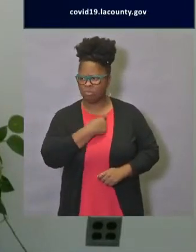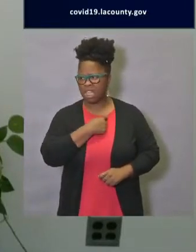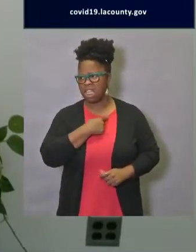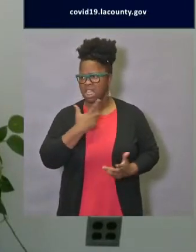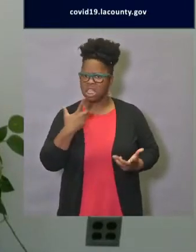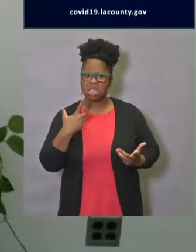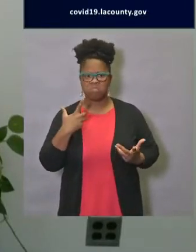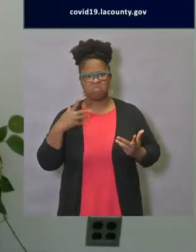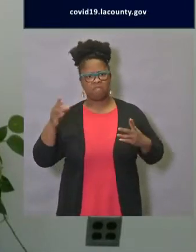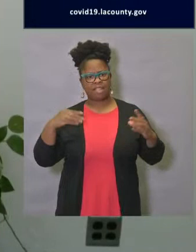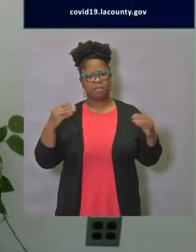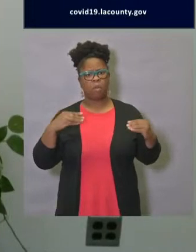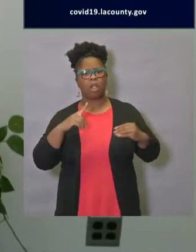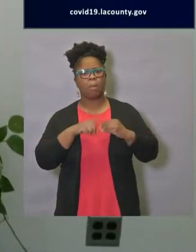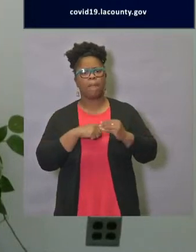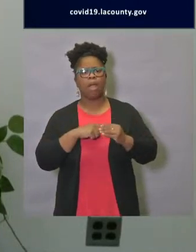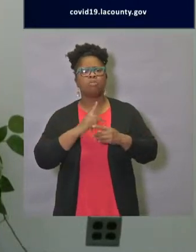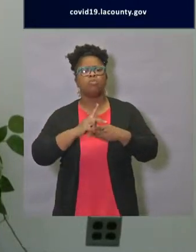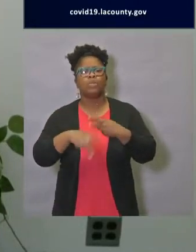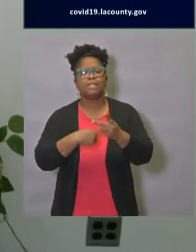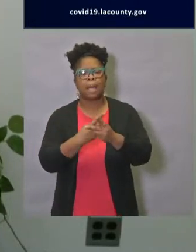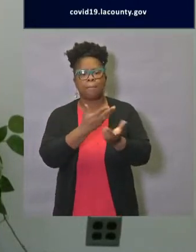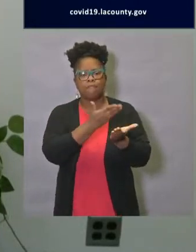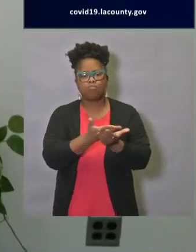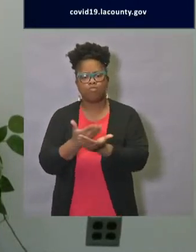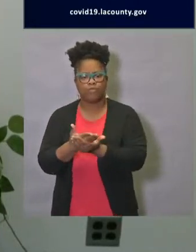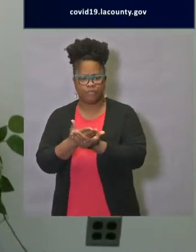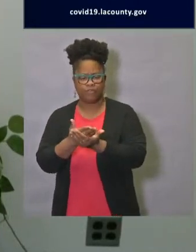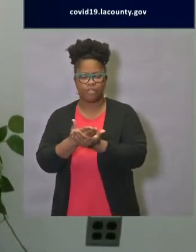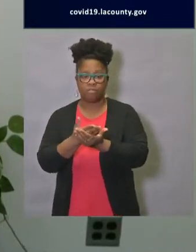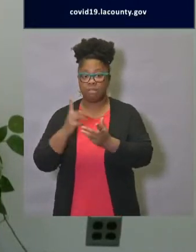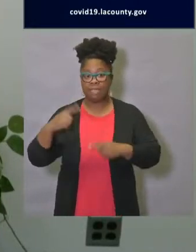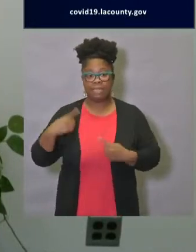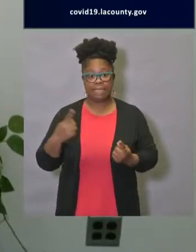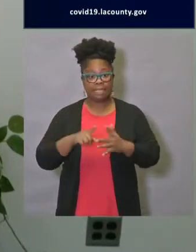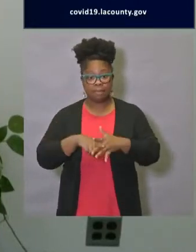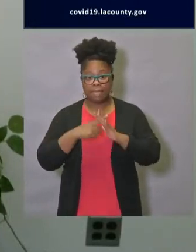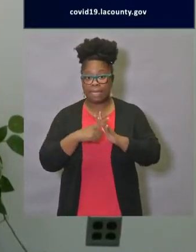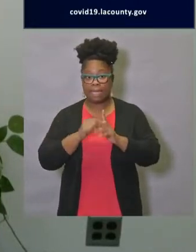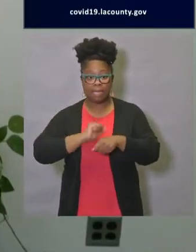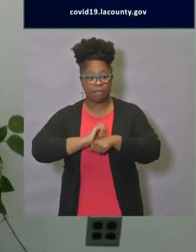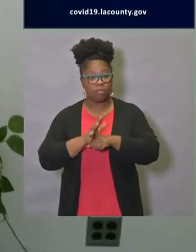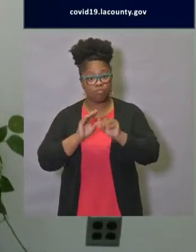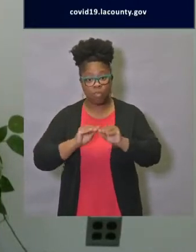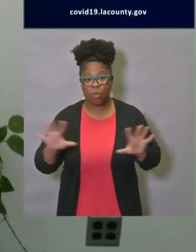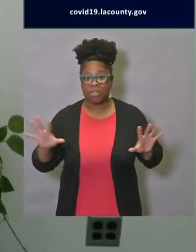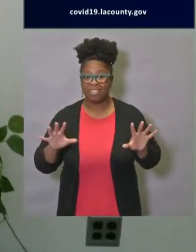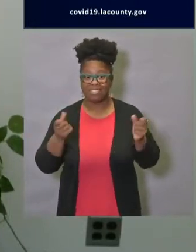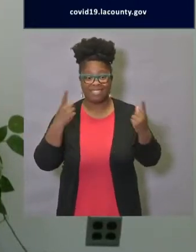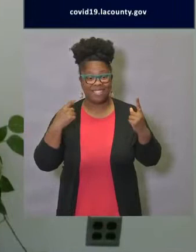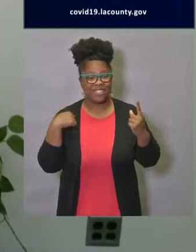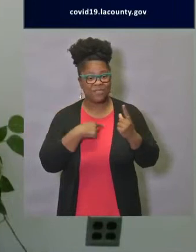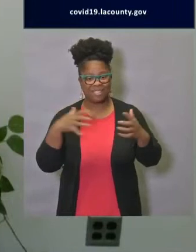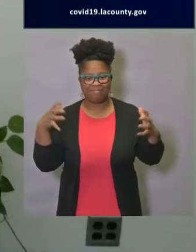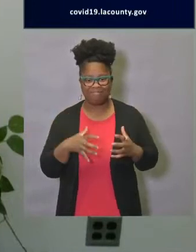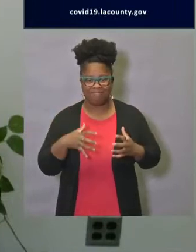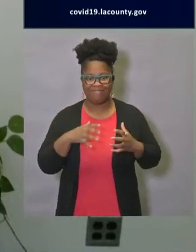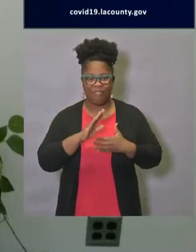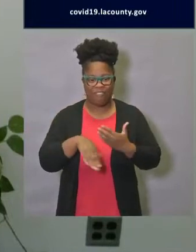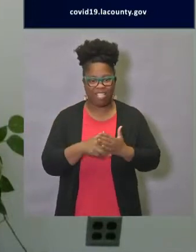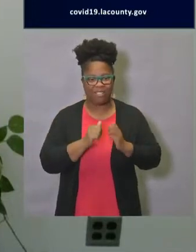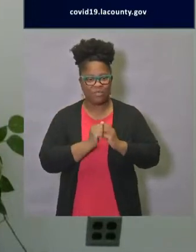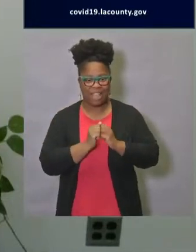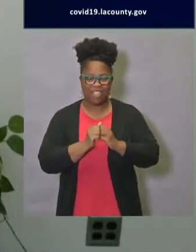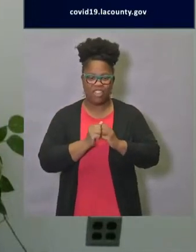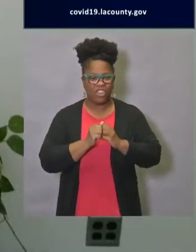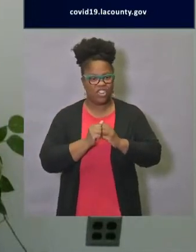of verifications people need. And we're going to do what we've been doing since the beginning of this pandemic. We're all in this together. You know, we